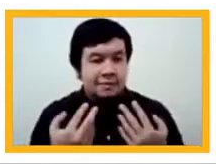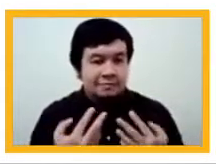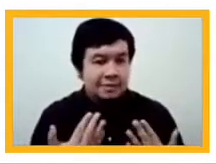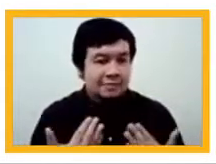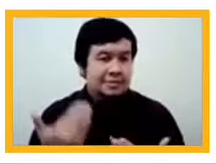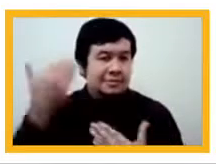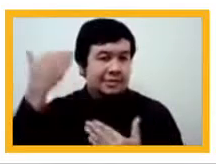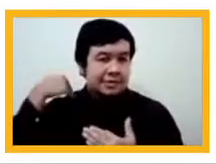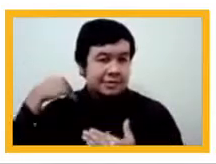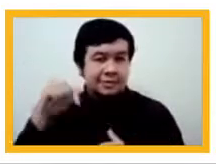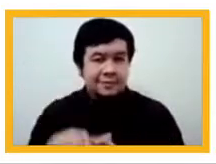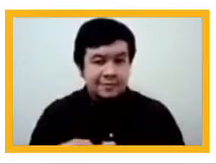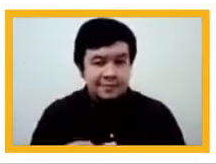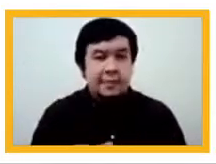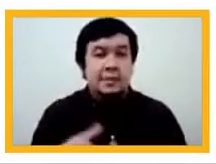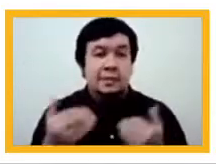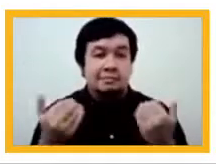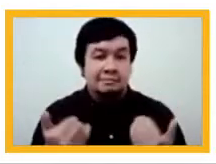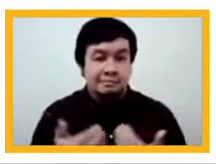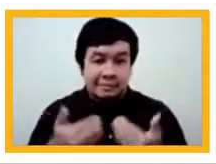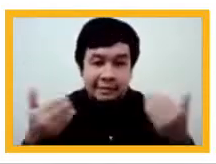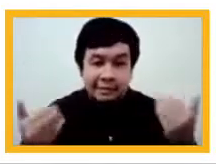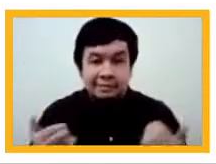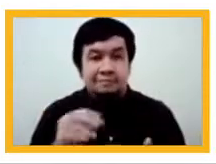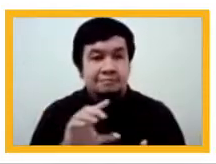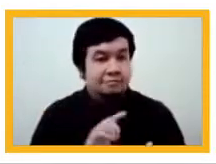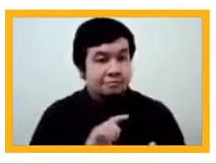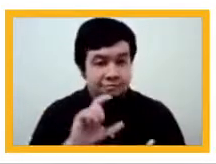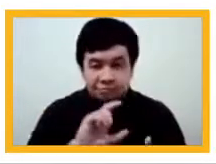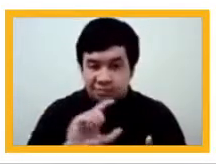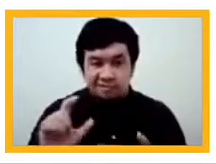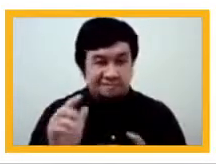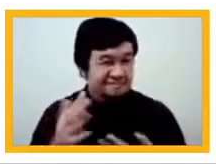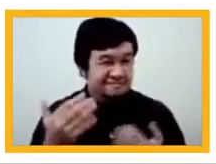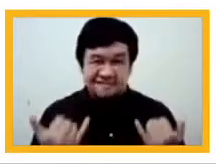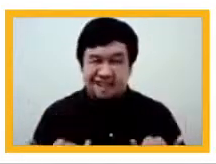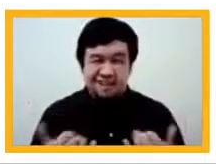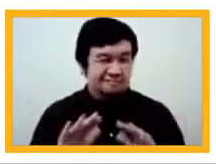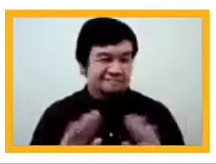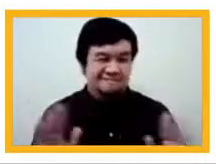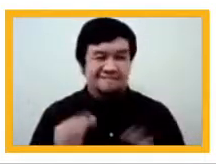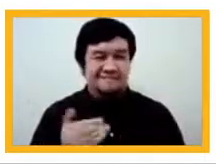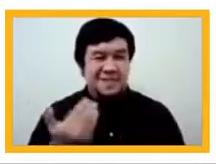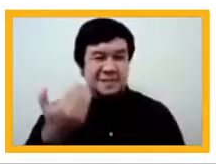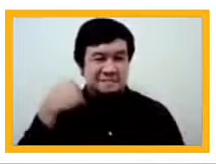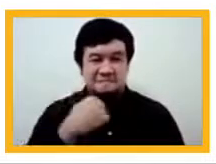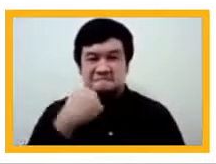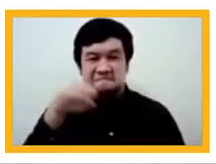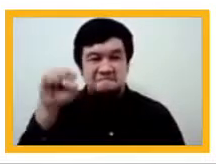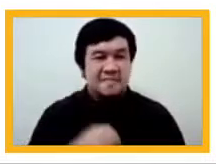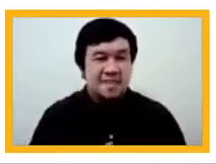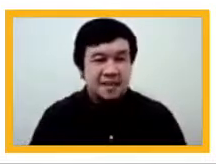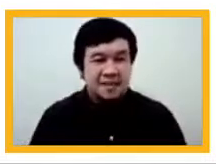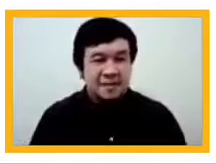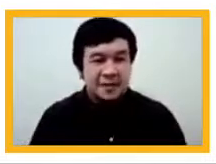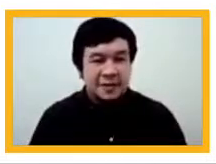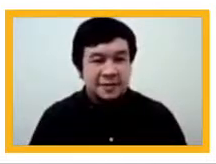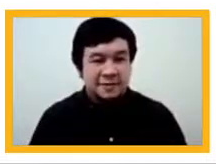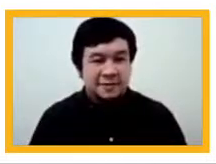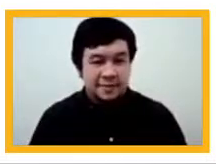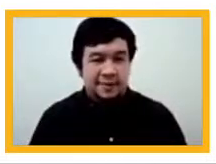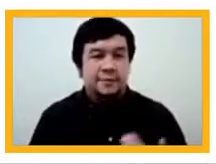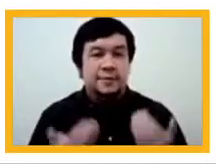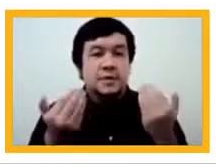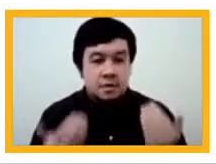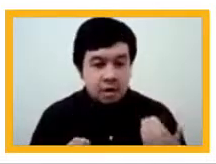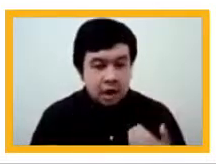to invest in general skill training because of they are free the labor turnover, but now we have calculated how much they have enjoyed the